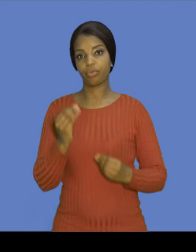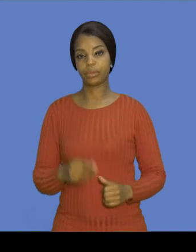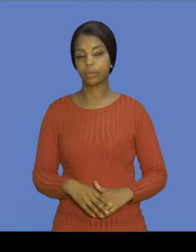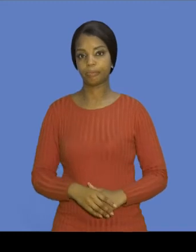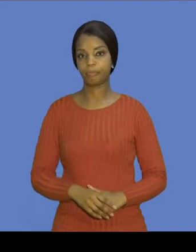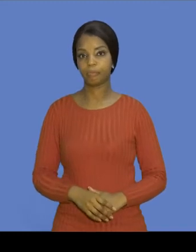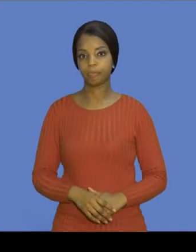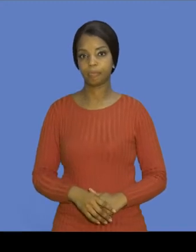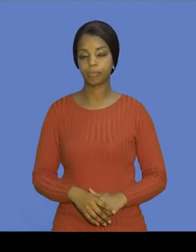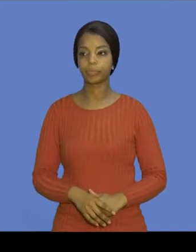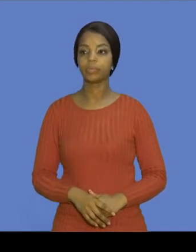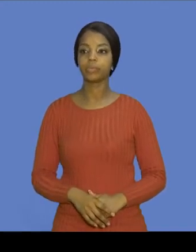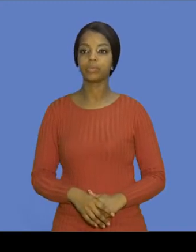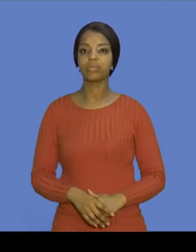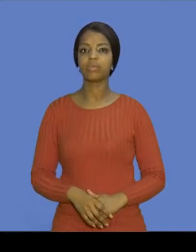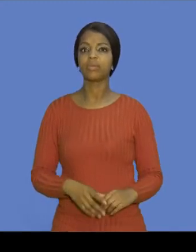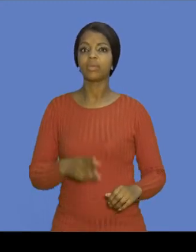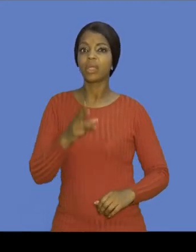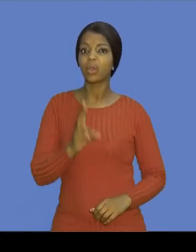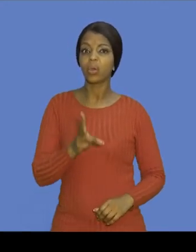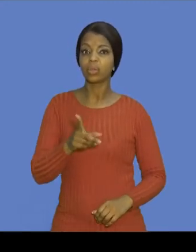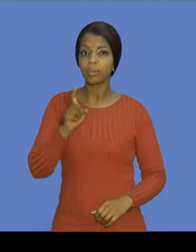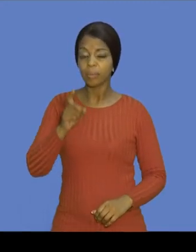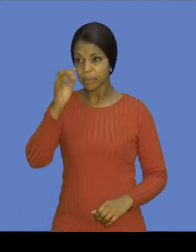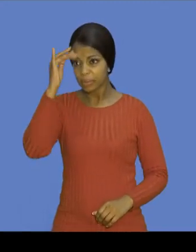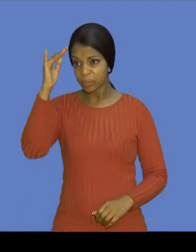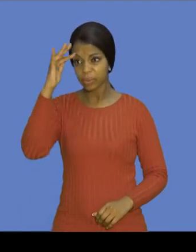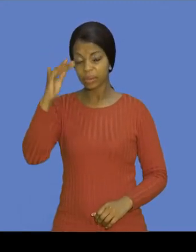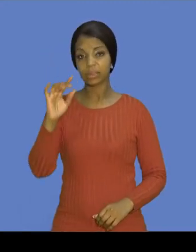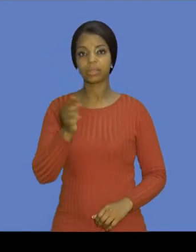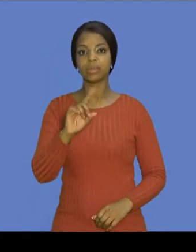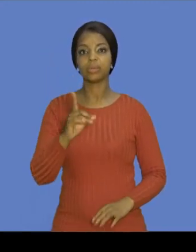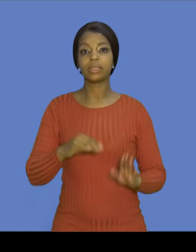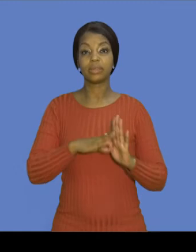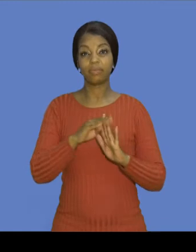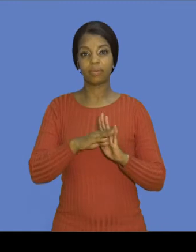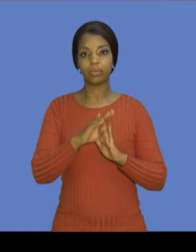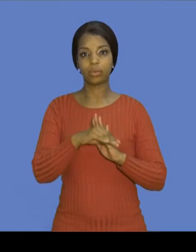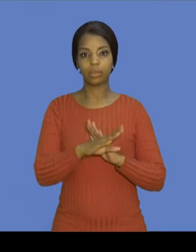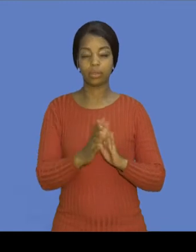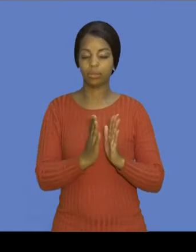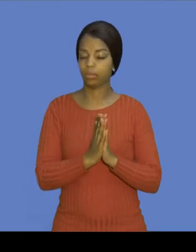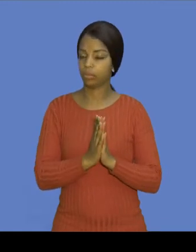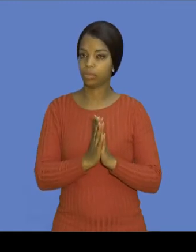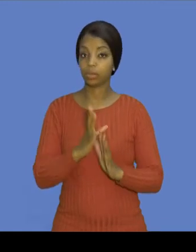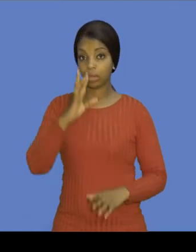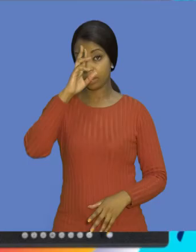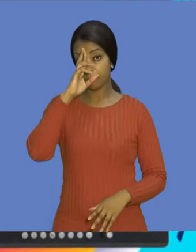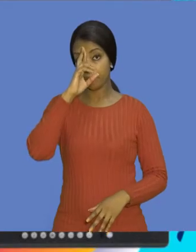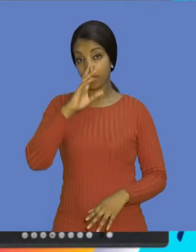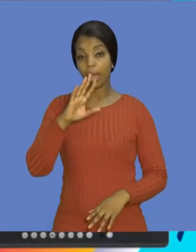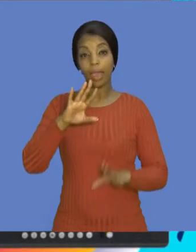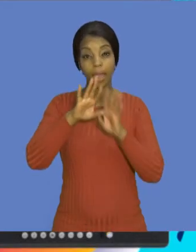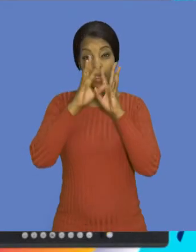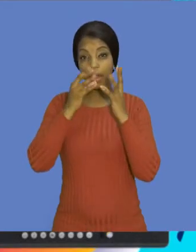services. Now, you must also consider inflation when making investment decisions. Guys, please remember that